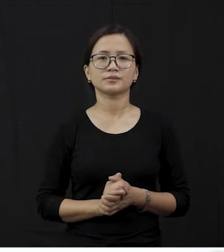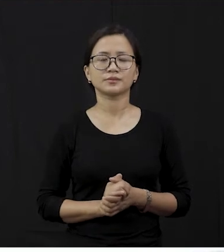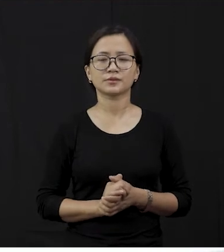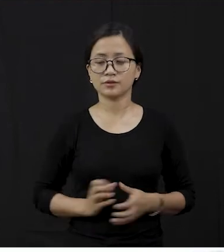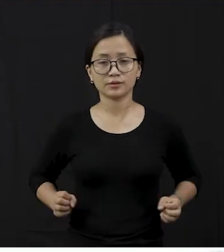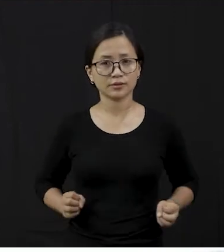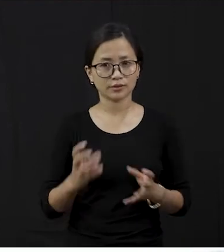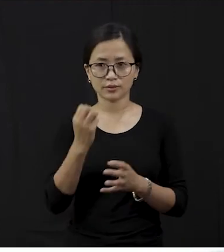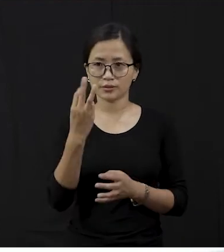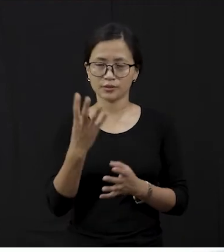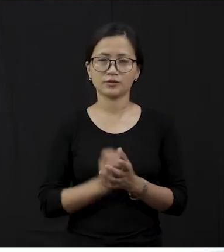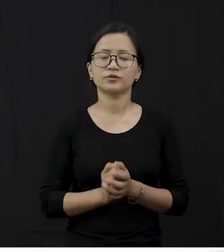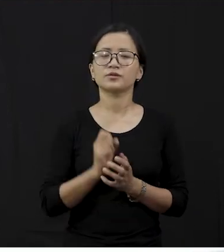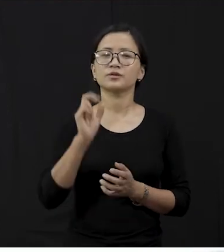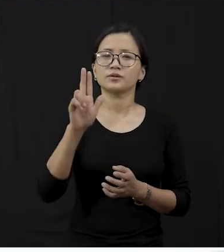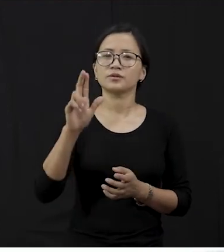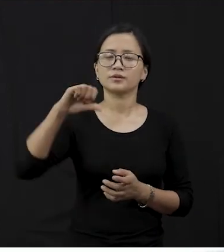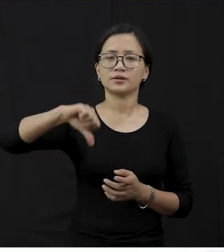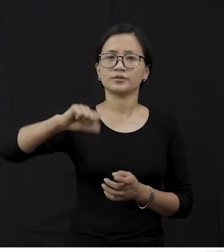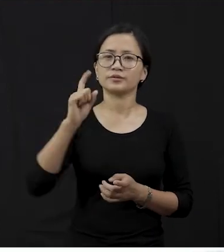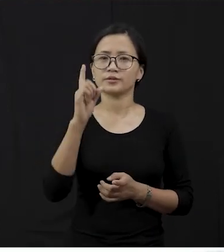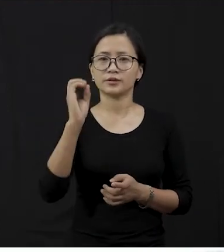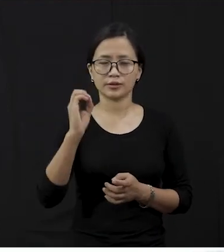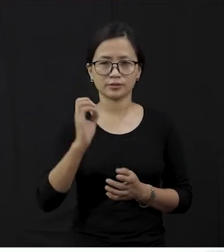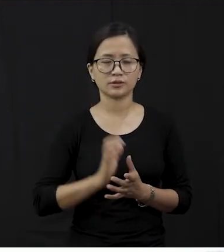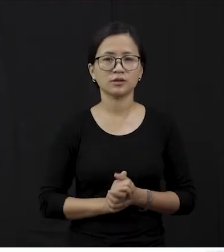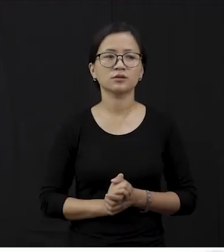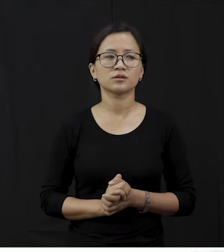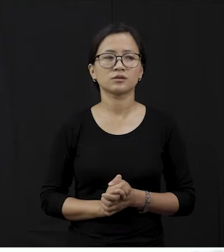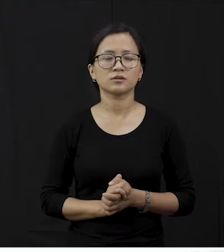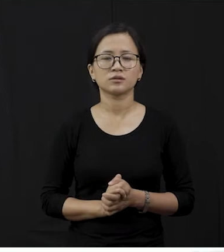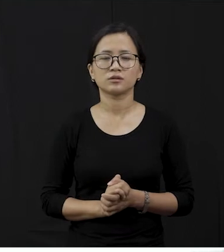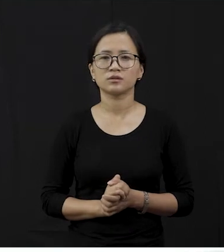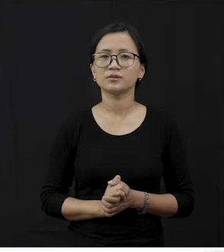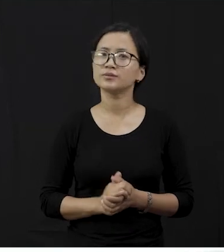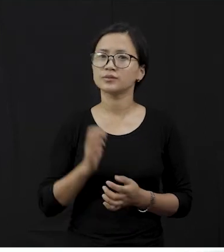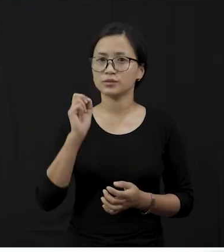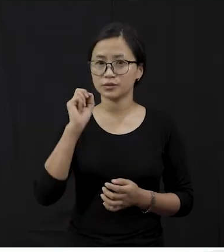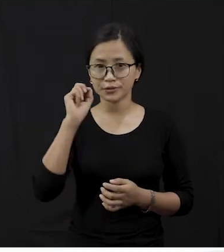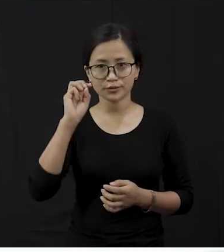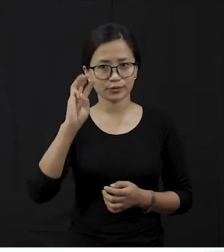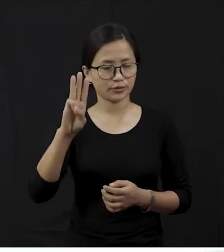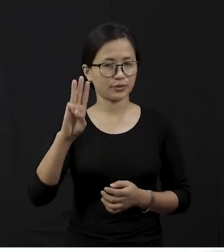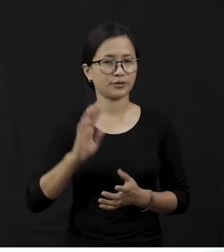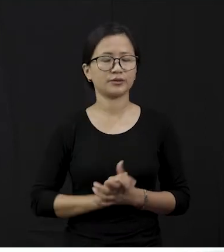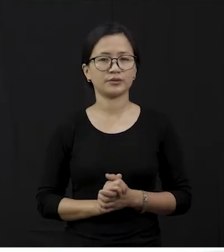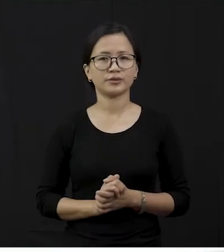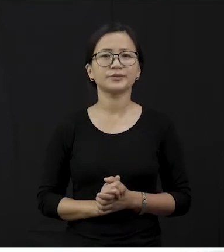start counting from 8. 8, 9, 10. What's the answer? Yes,